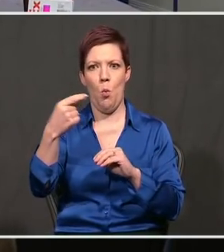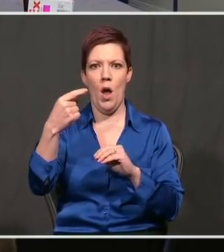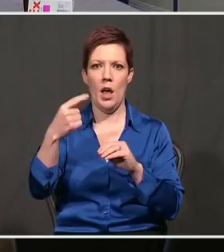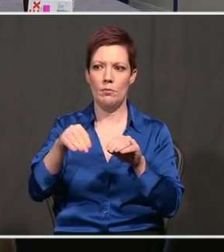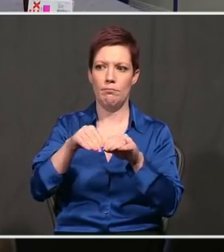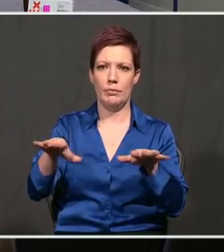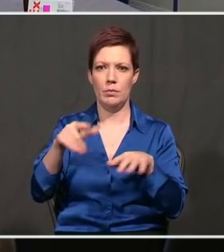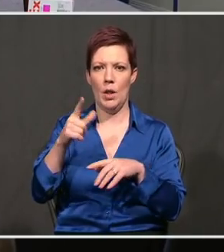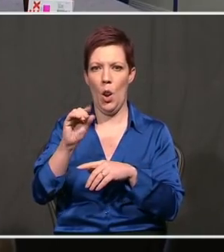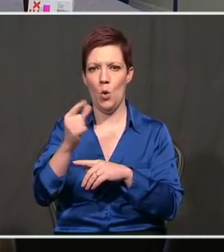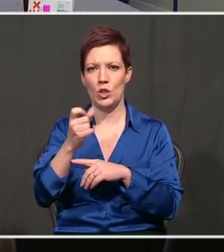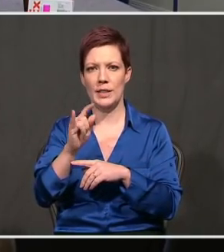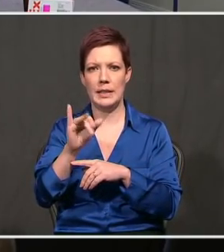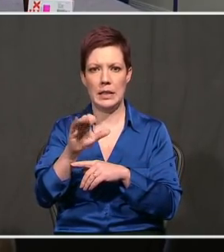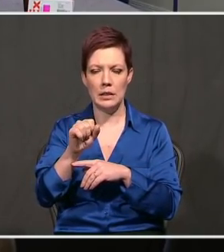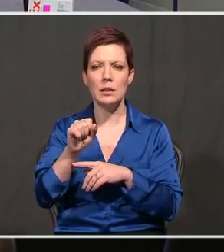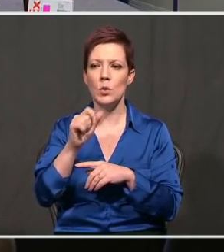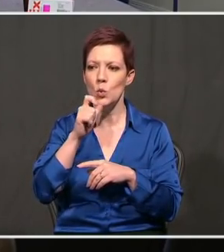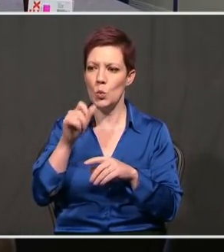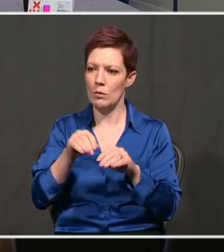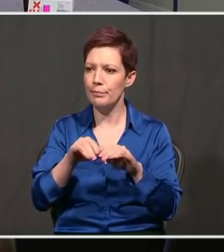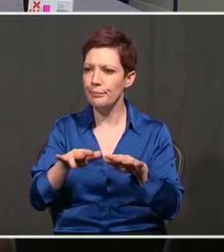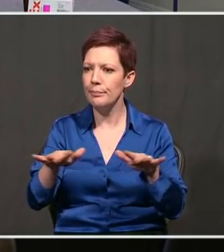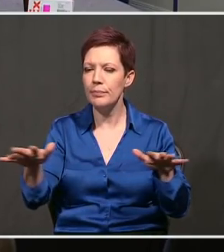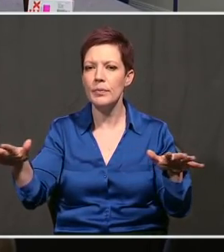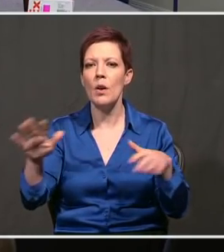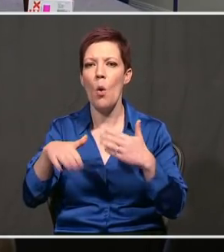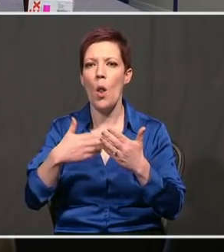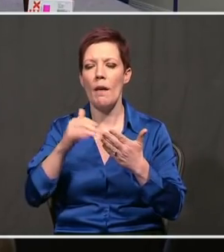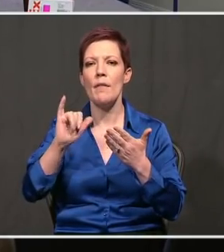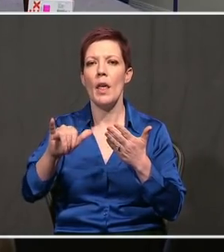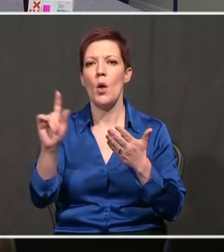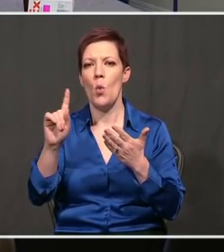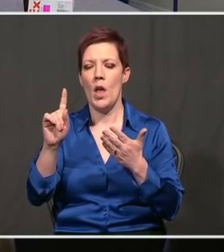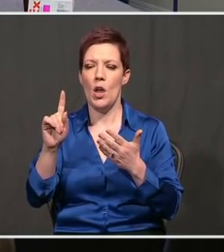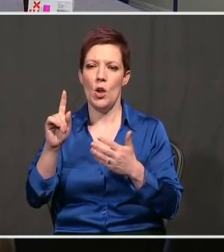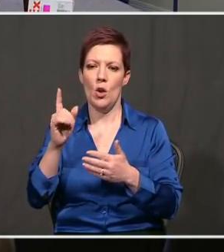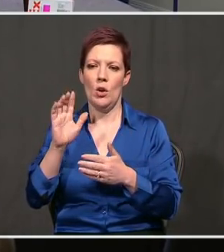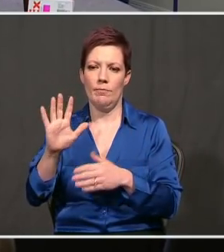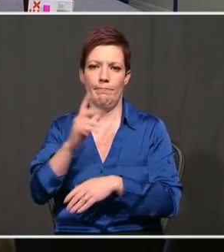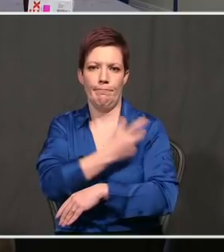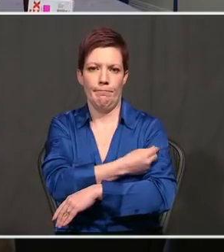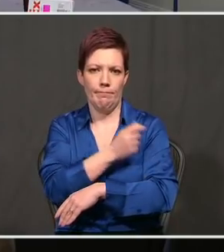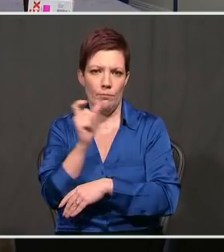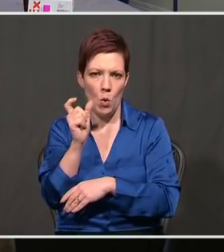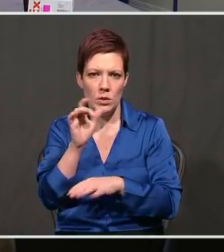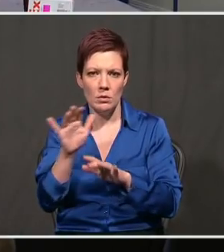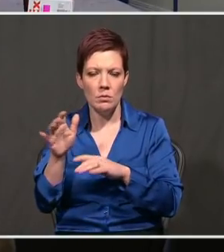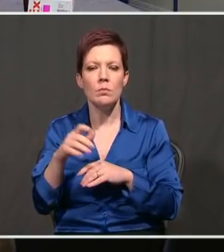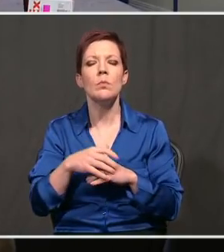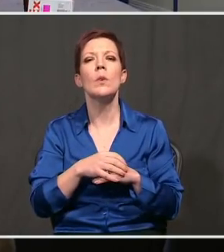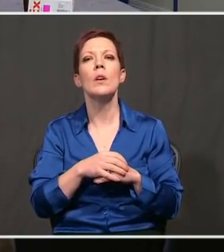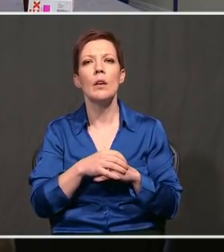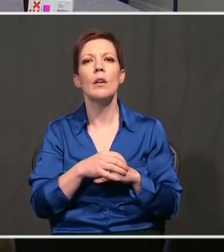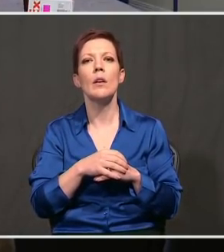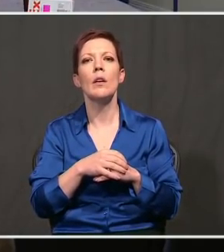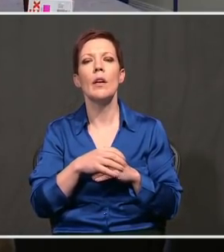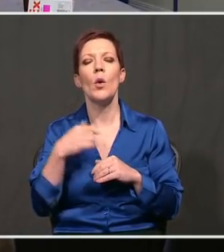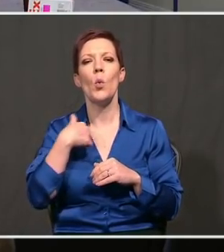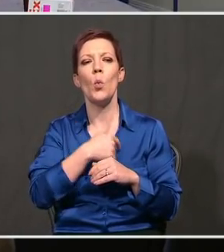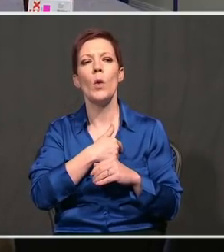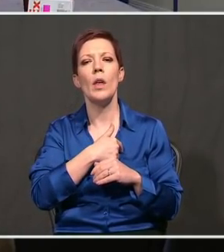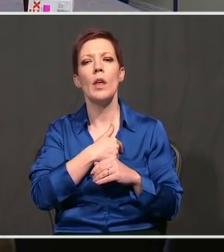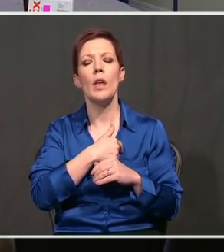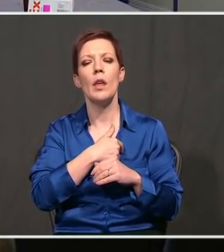and some of that trial is still ongoing for some of the ancillary components later on. We have worked, as